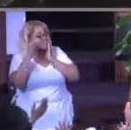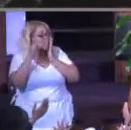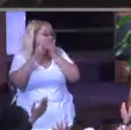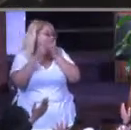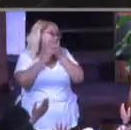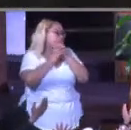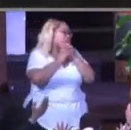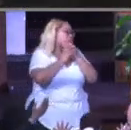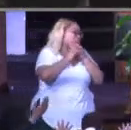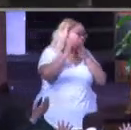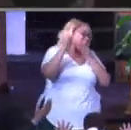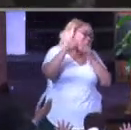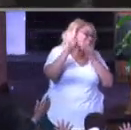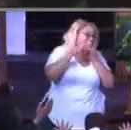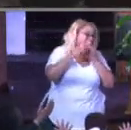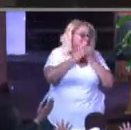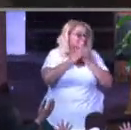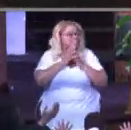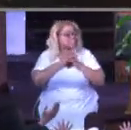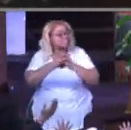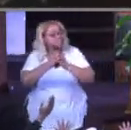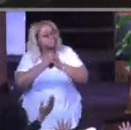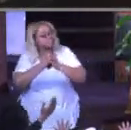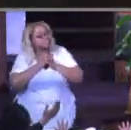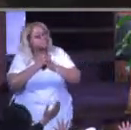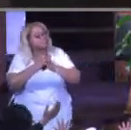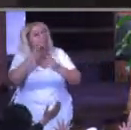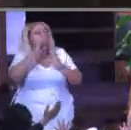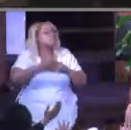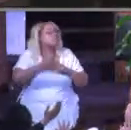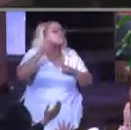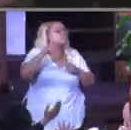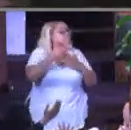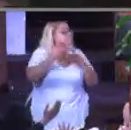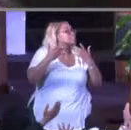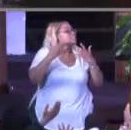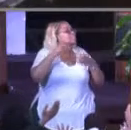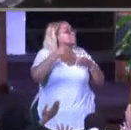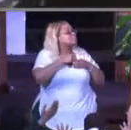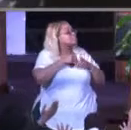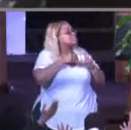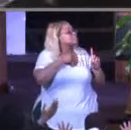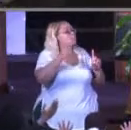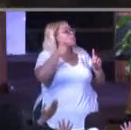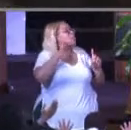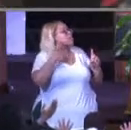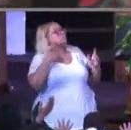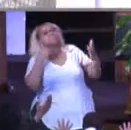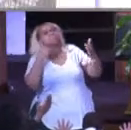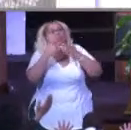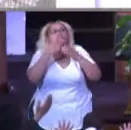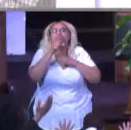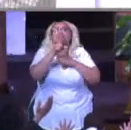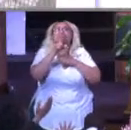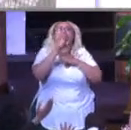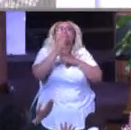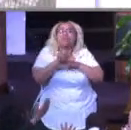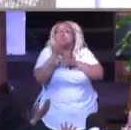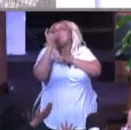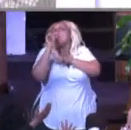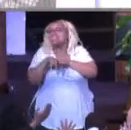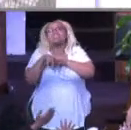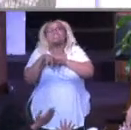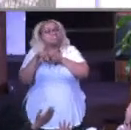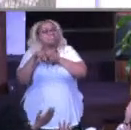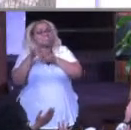Yes. Yes. Say, God, remove this thing in me that won't let me get close to you. Remove this